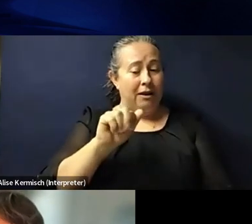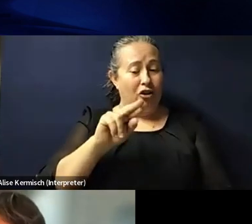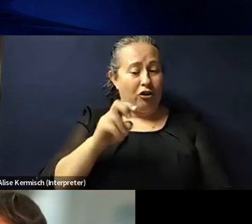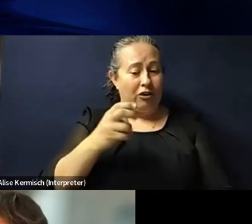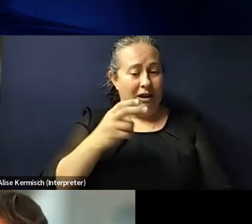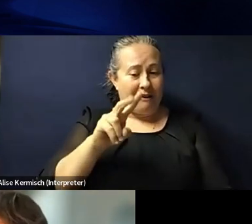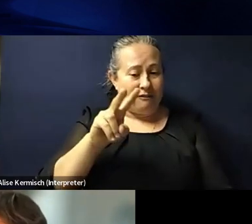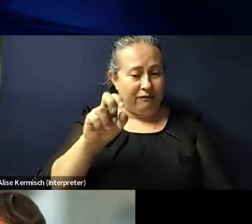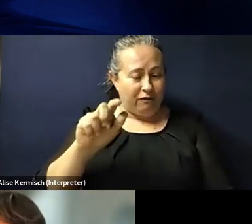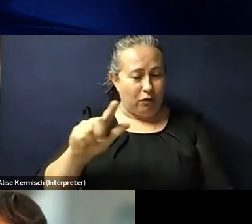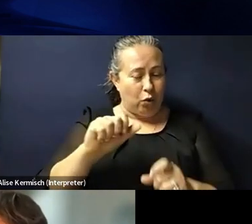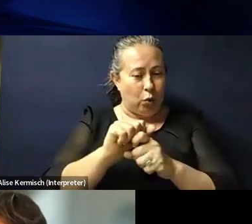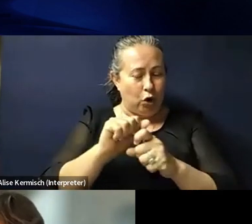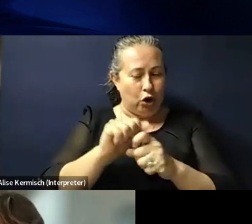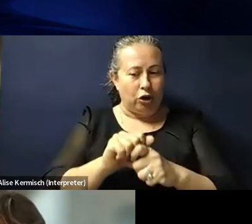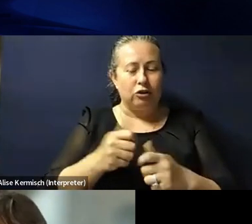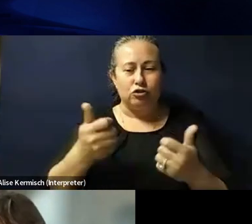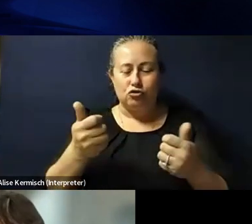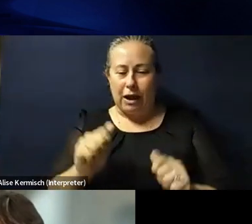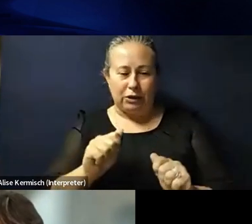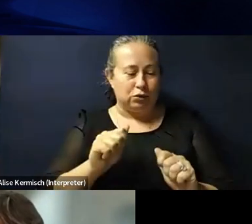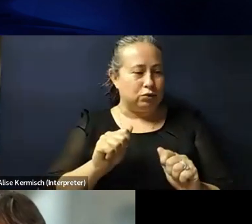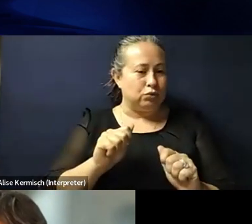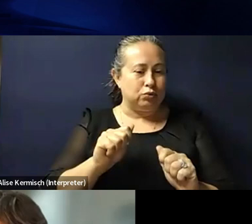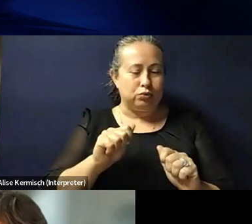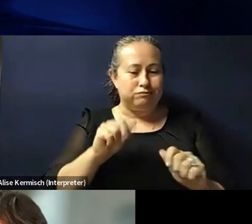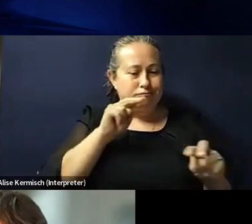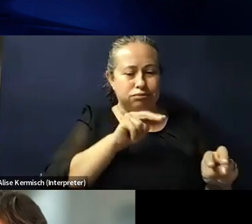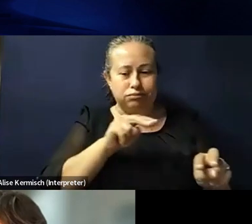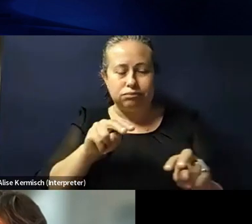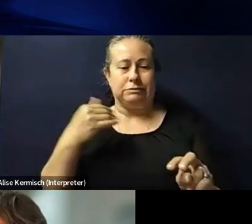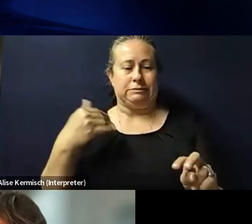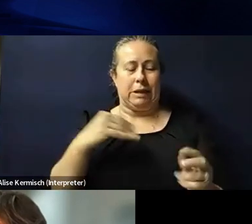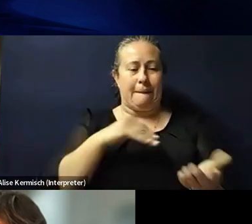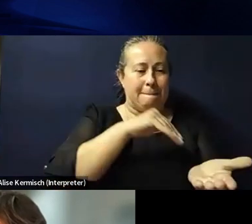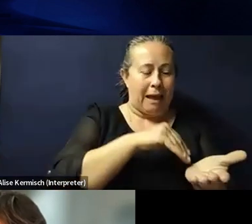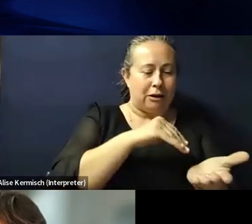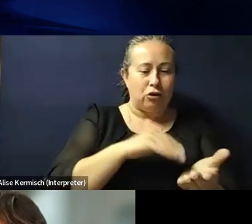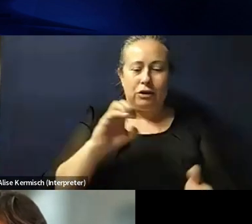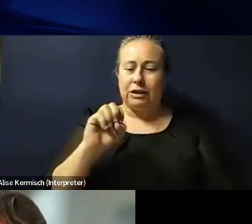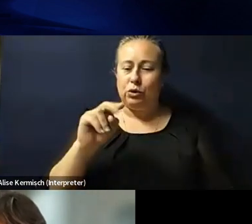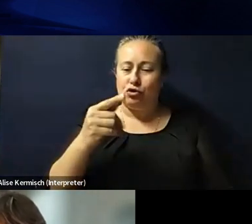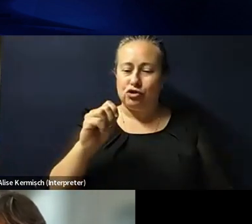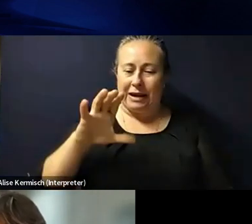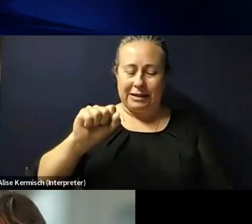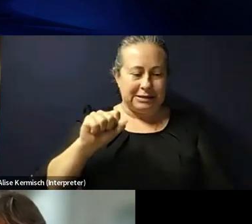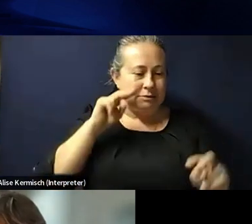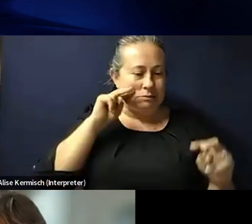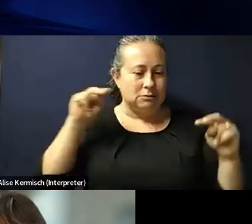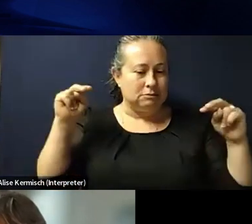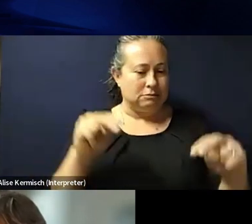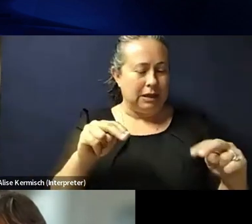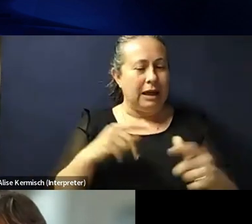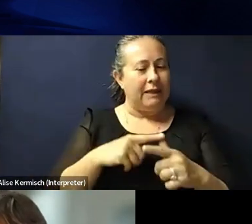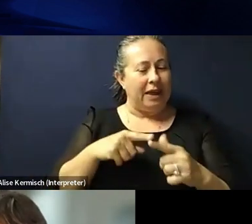casts these experiences through medical ableist eugenicist perspective. So we don't really get a real sense of